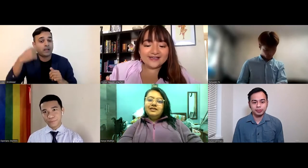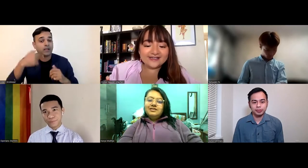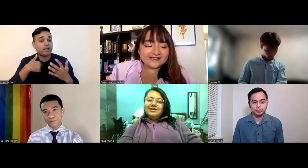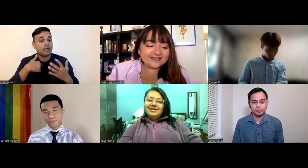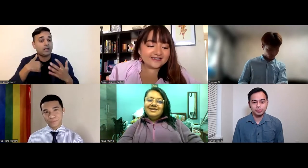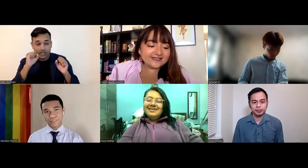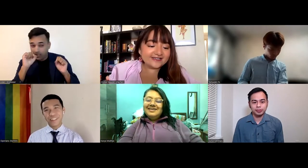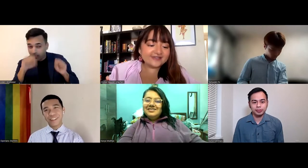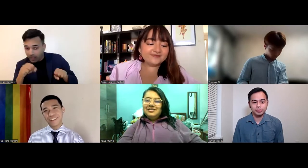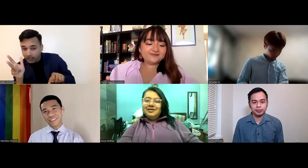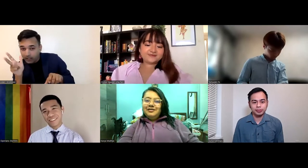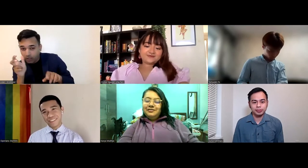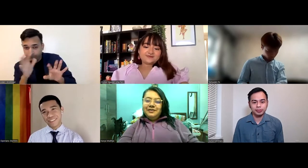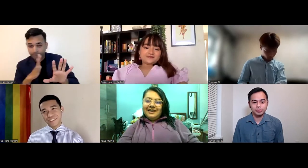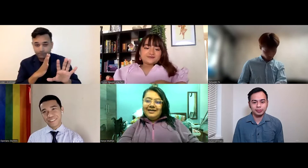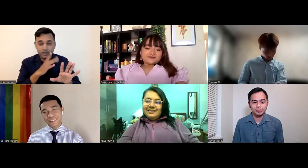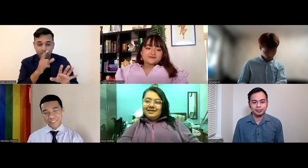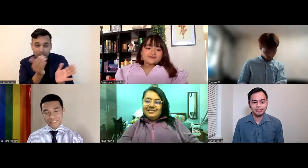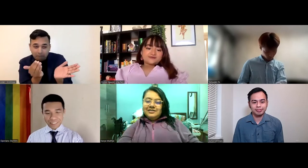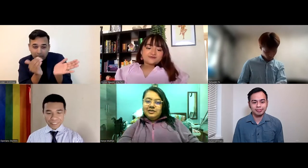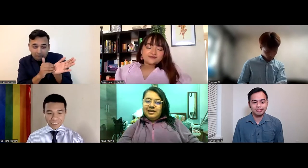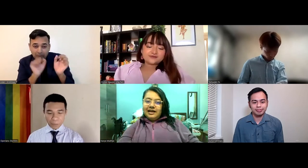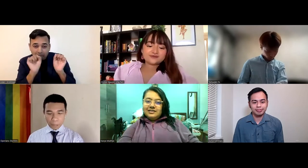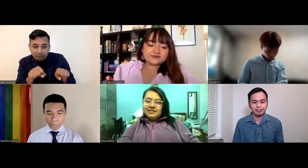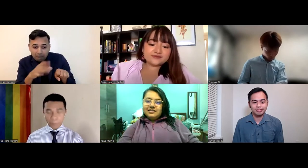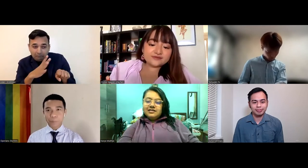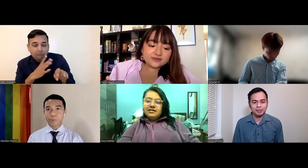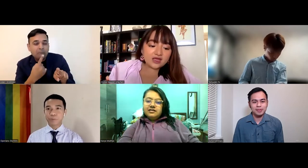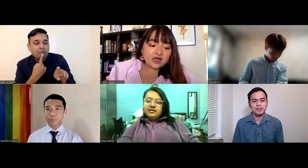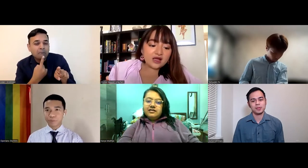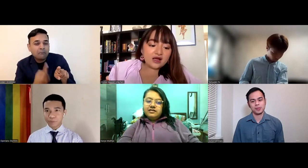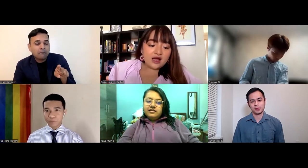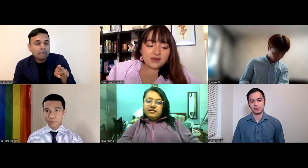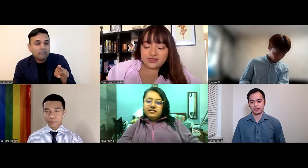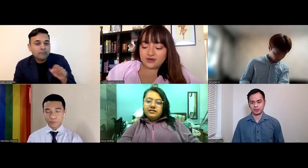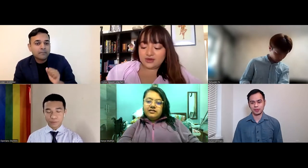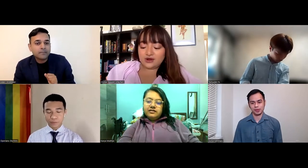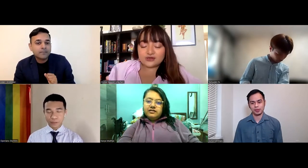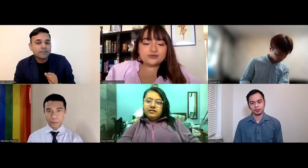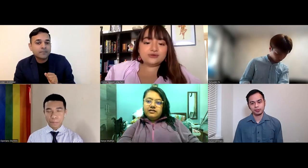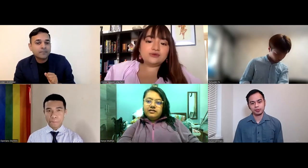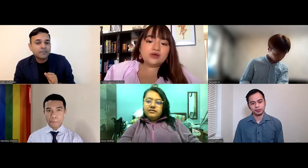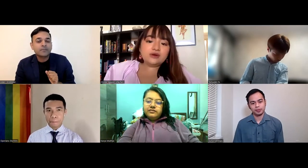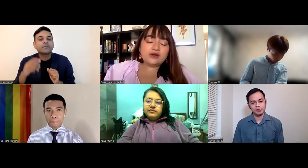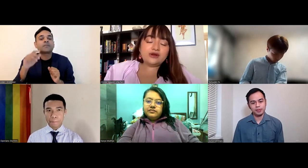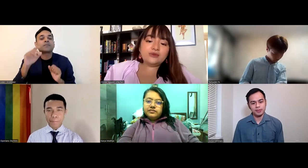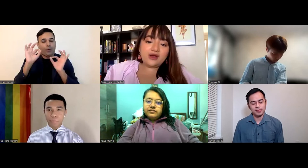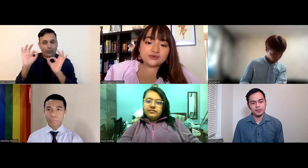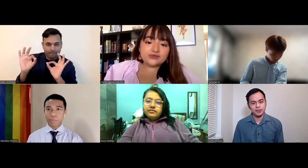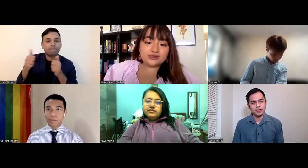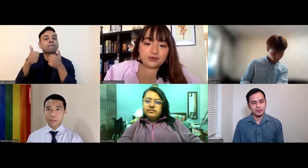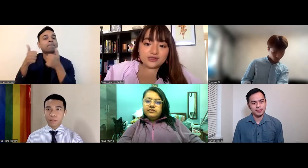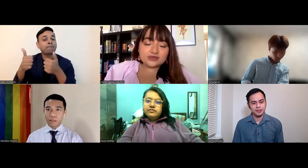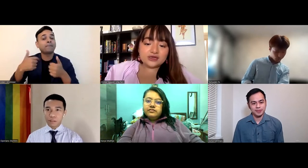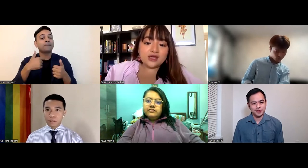okay. So where did you hear me last? I think we got to where your parents